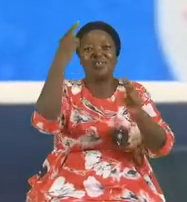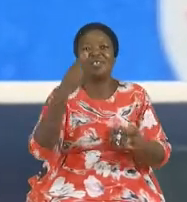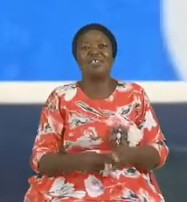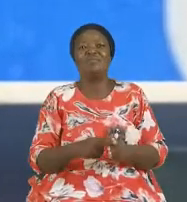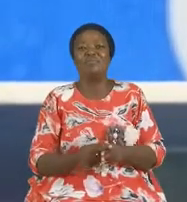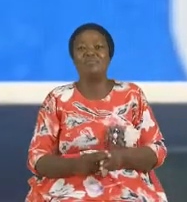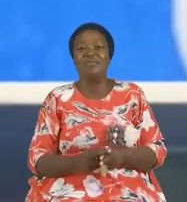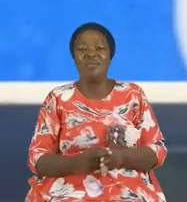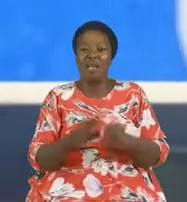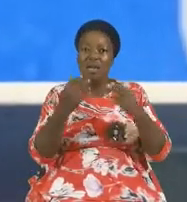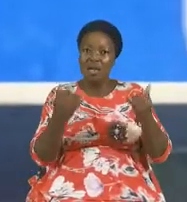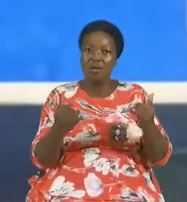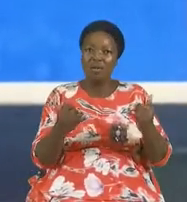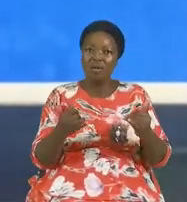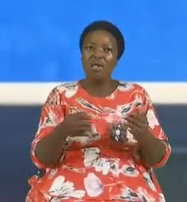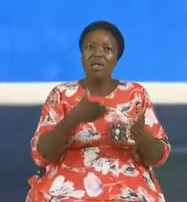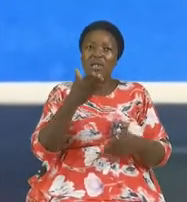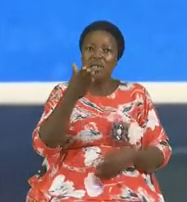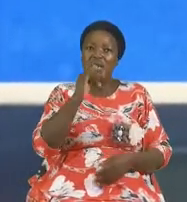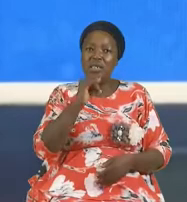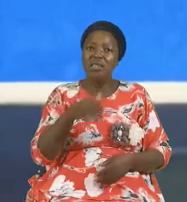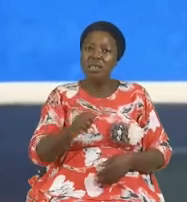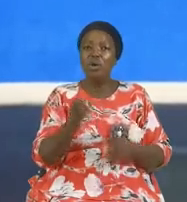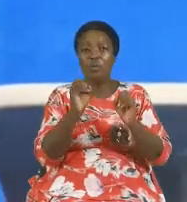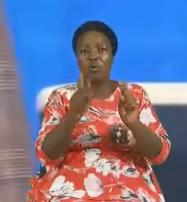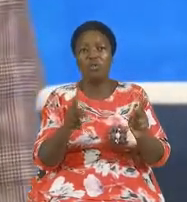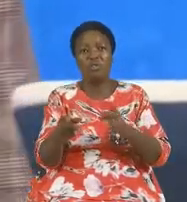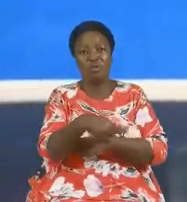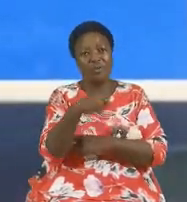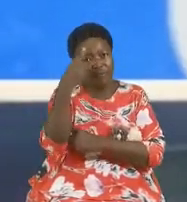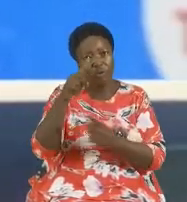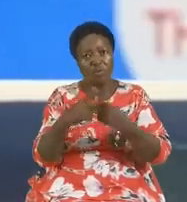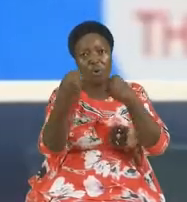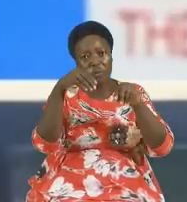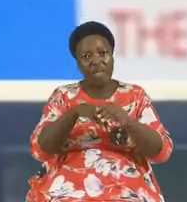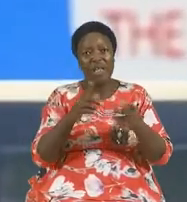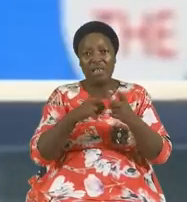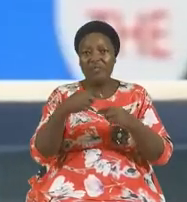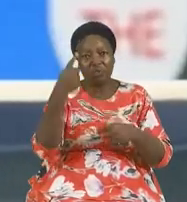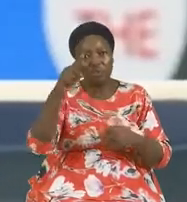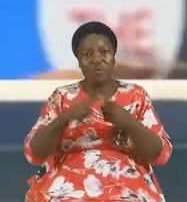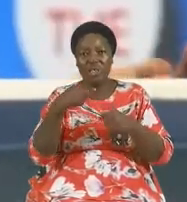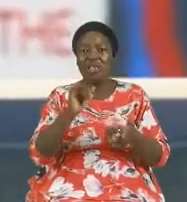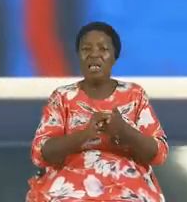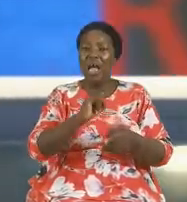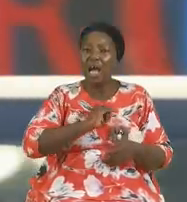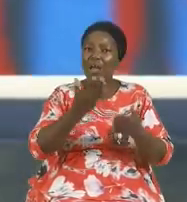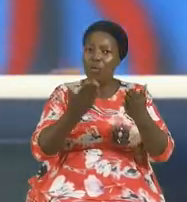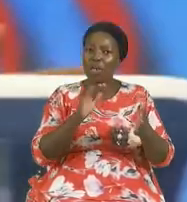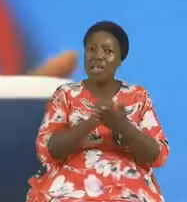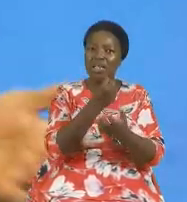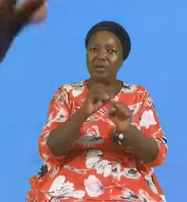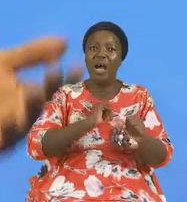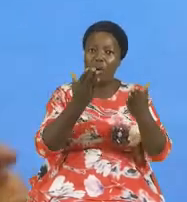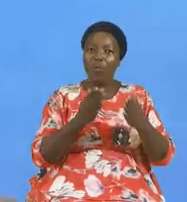forever for you in Jesus' name. Now, there's still chance today for you to come in and for you to say,